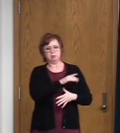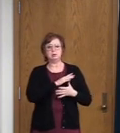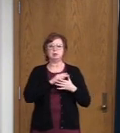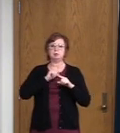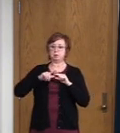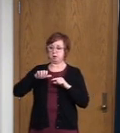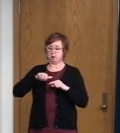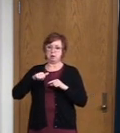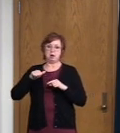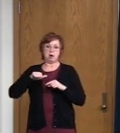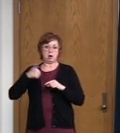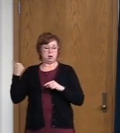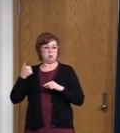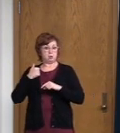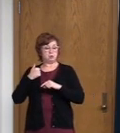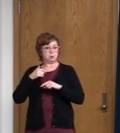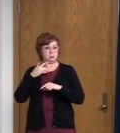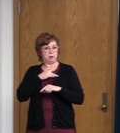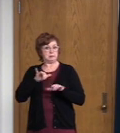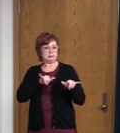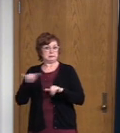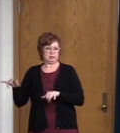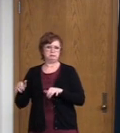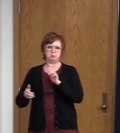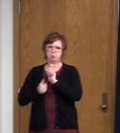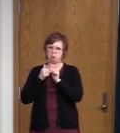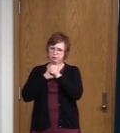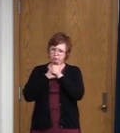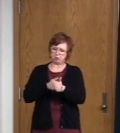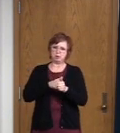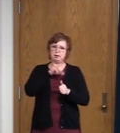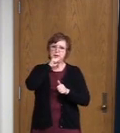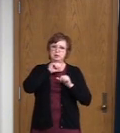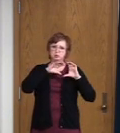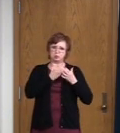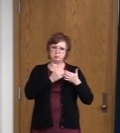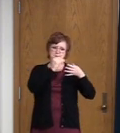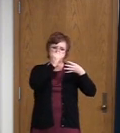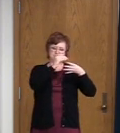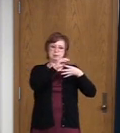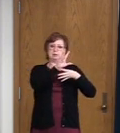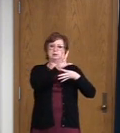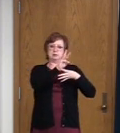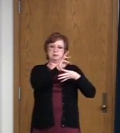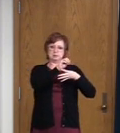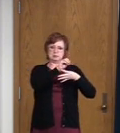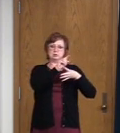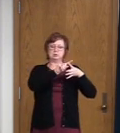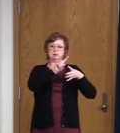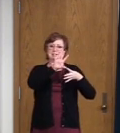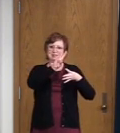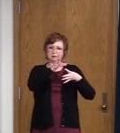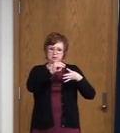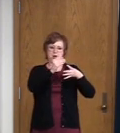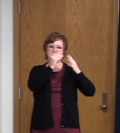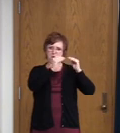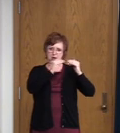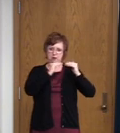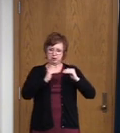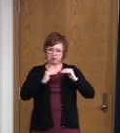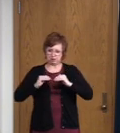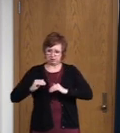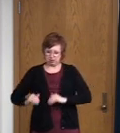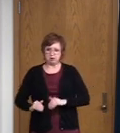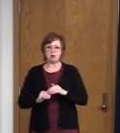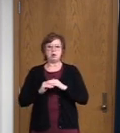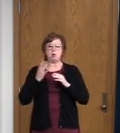vaccination program primarily on age, because that's the best way to get things done for the most people the